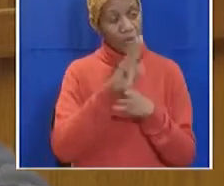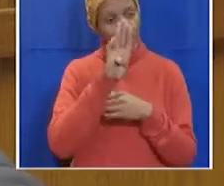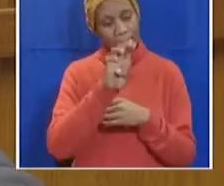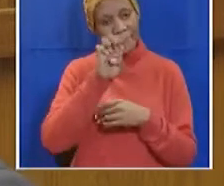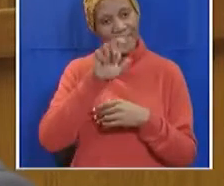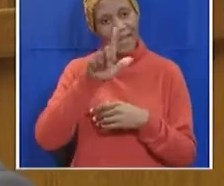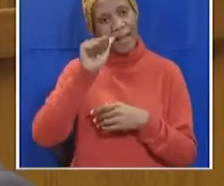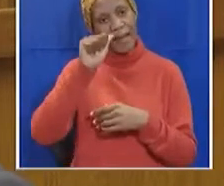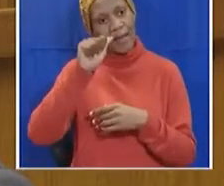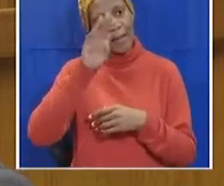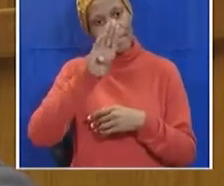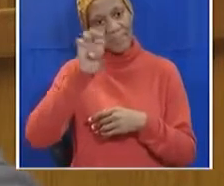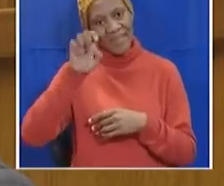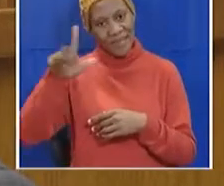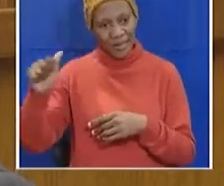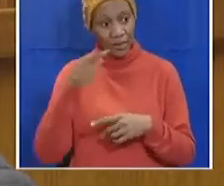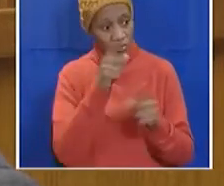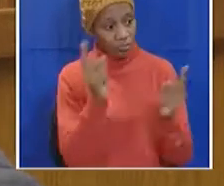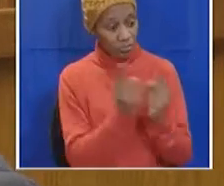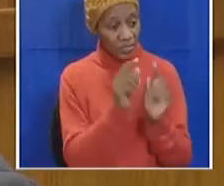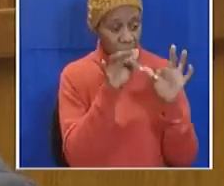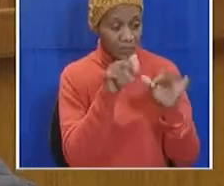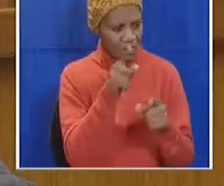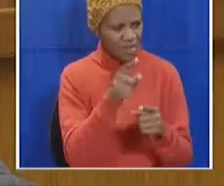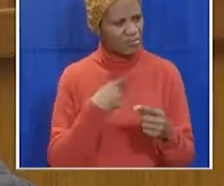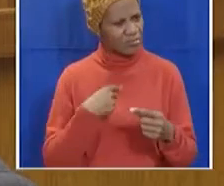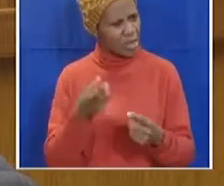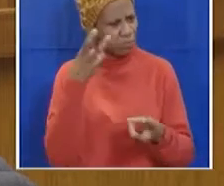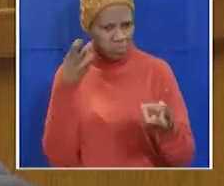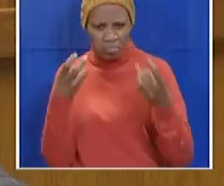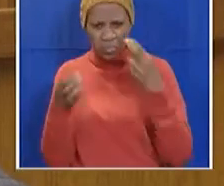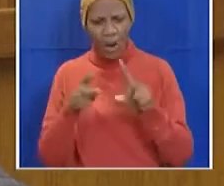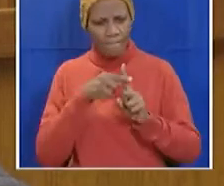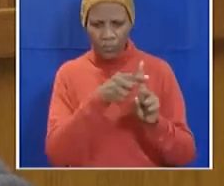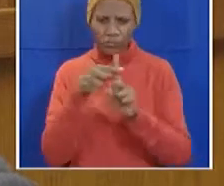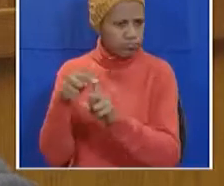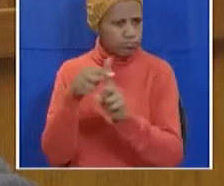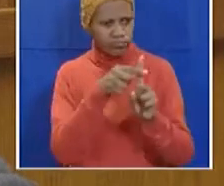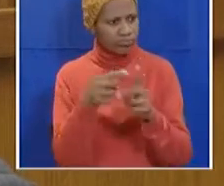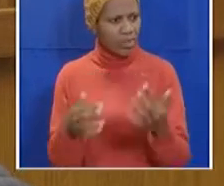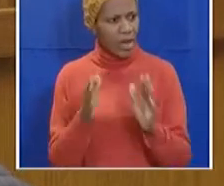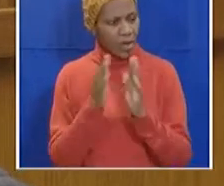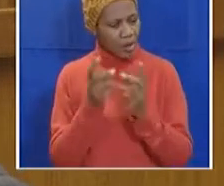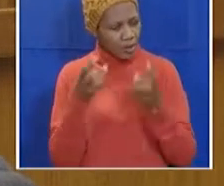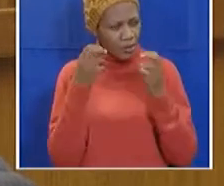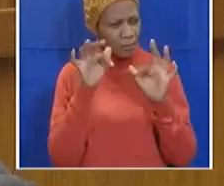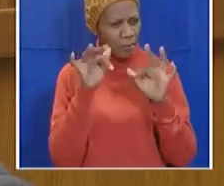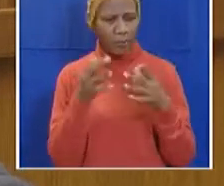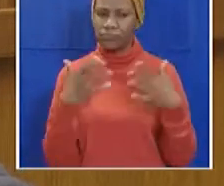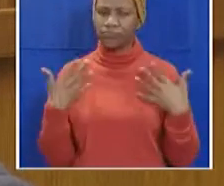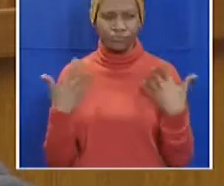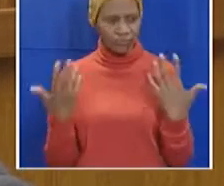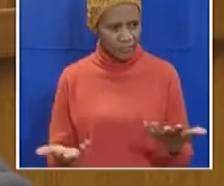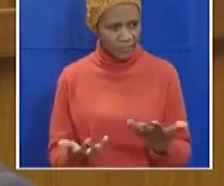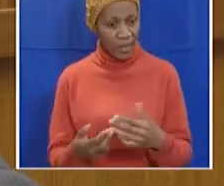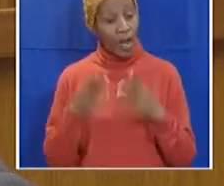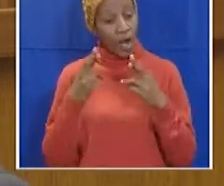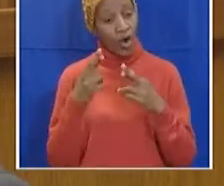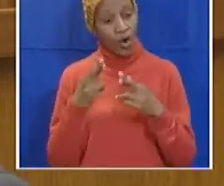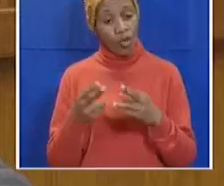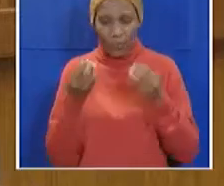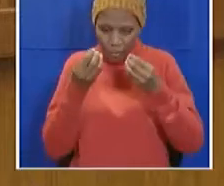various organizations, and I've received very positive reports, and I understand there's a lot of prayer in that regard that we will find a solution